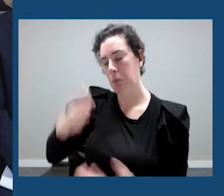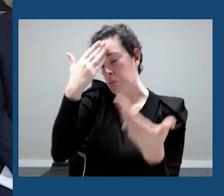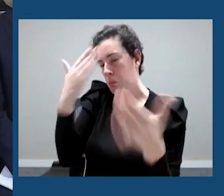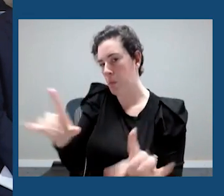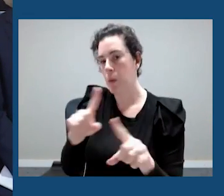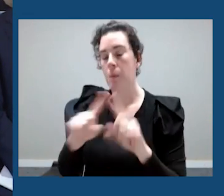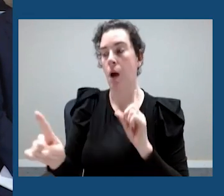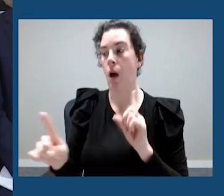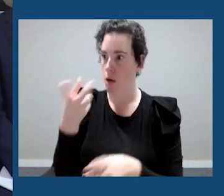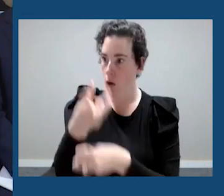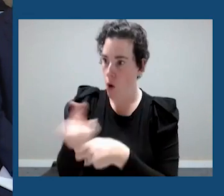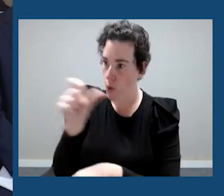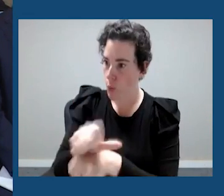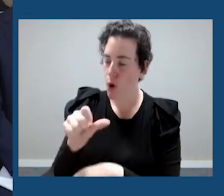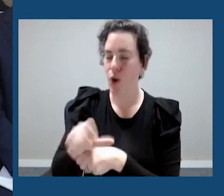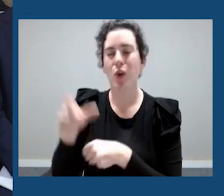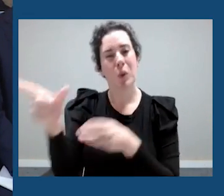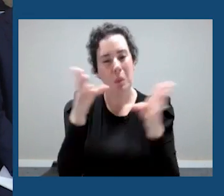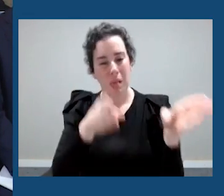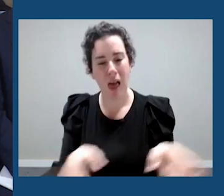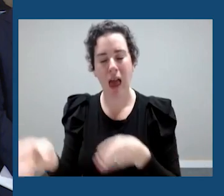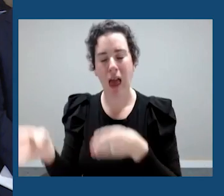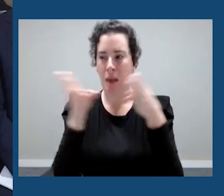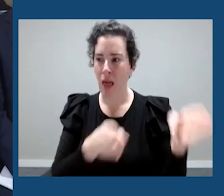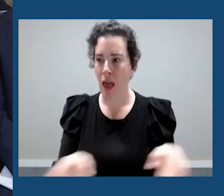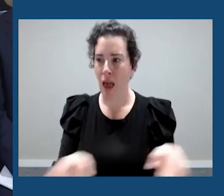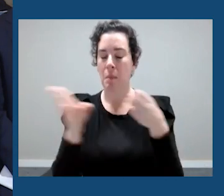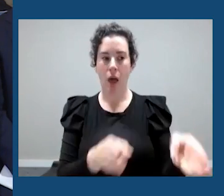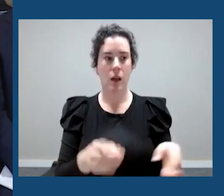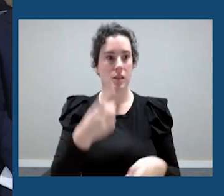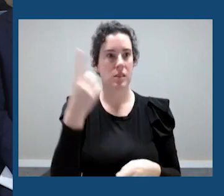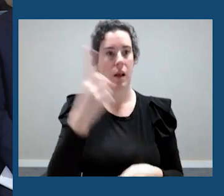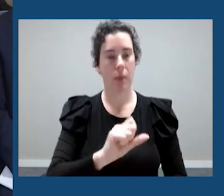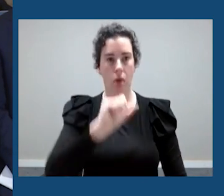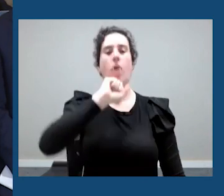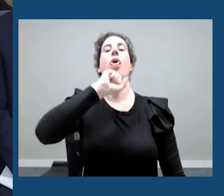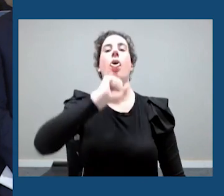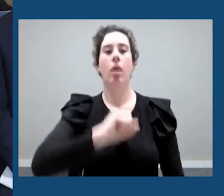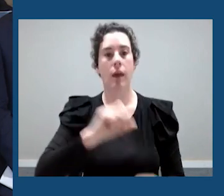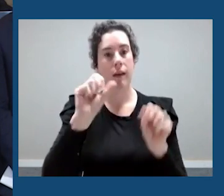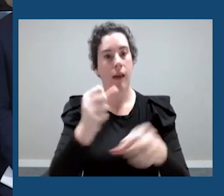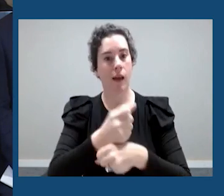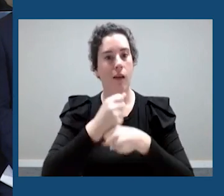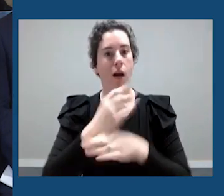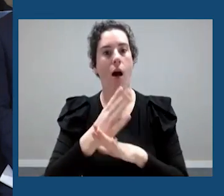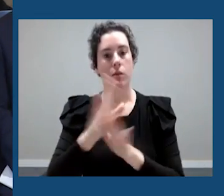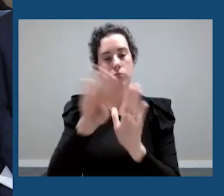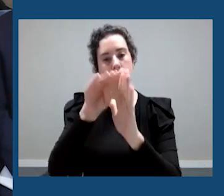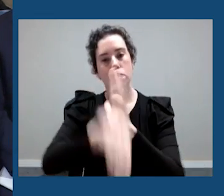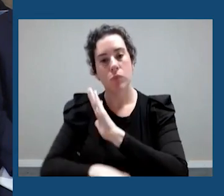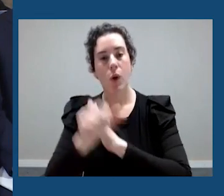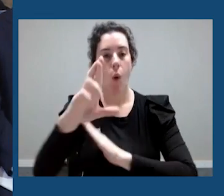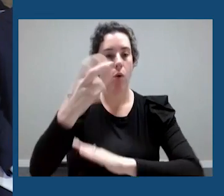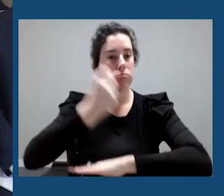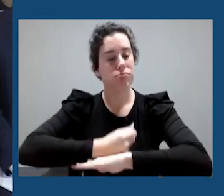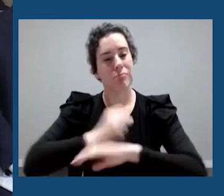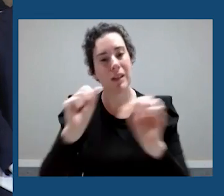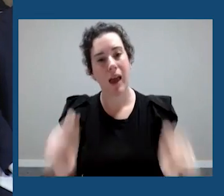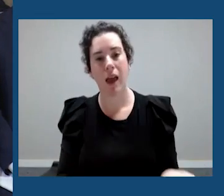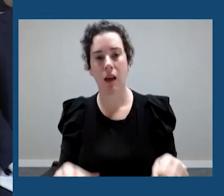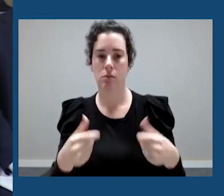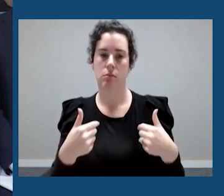all your best planning, they can set you back. You know, they can also shut you down. We can't have that. We can't have